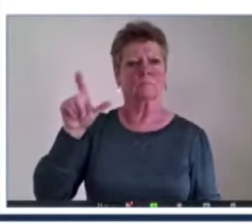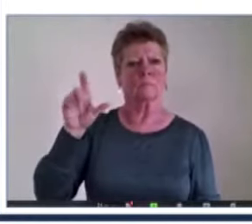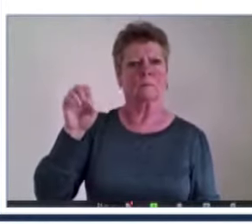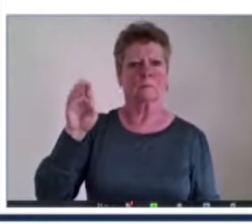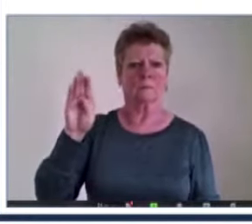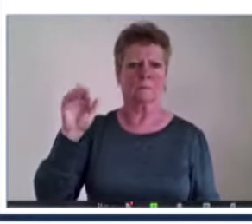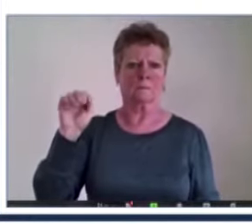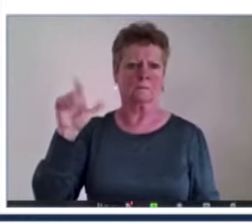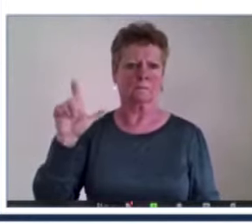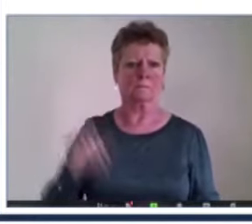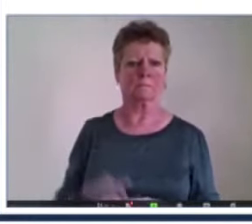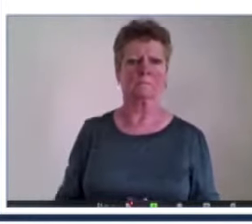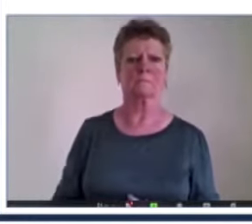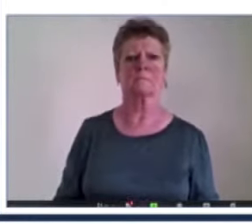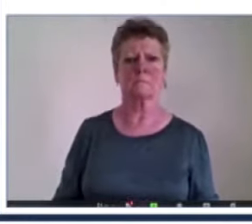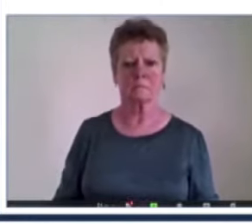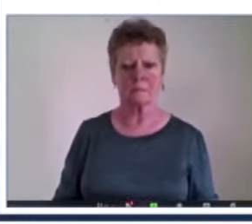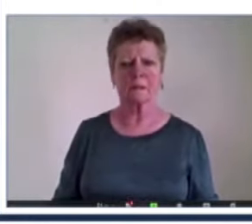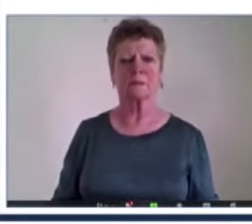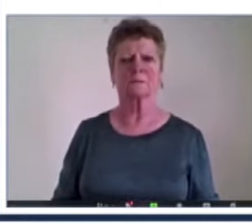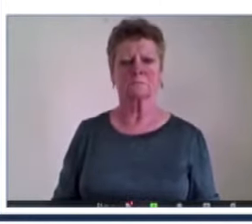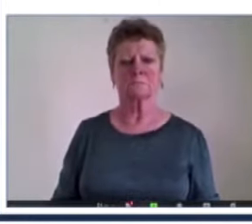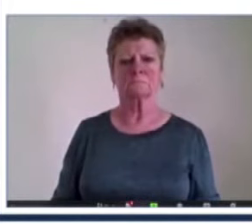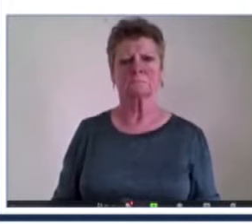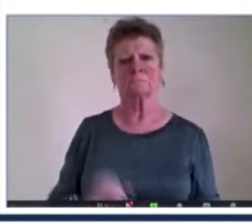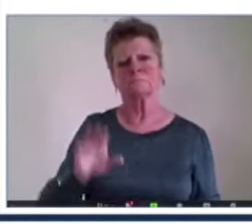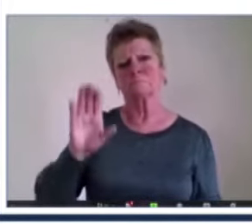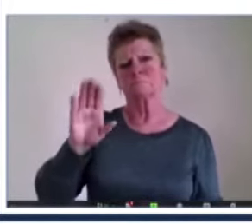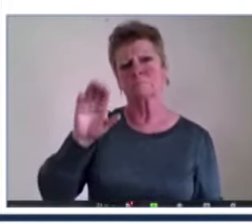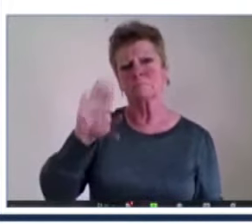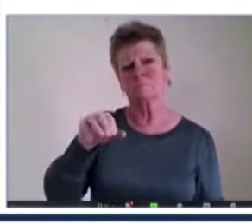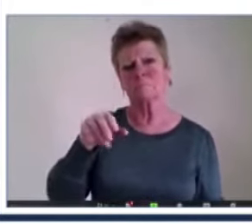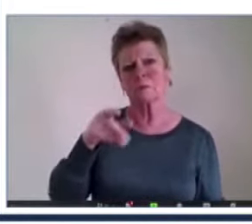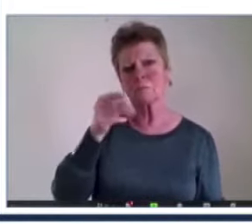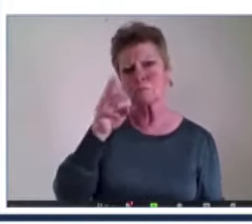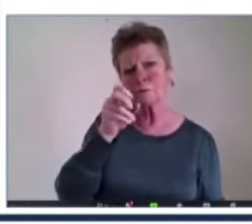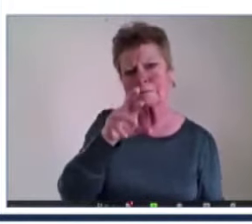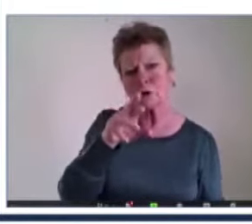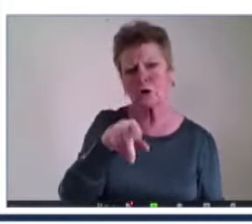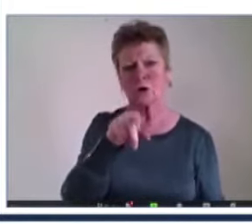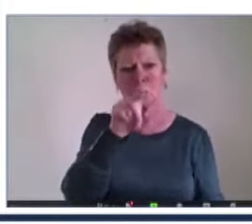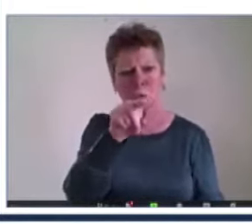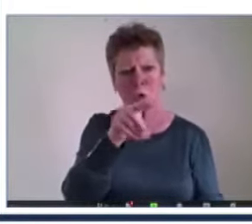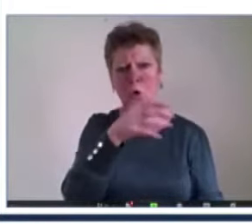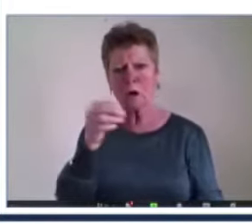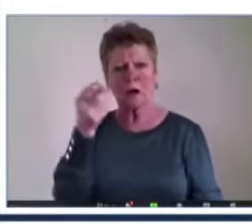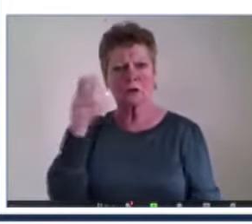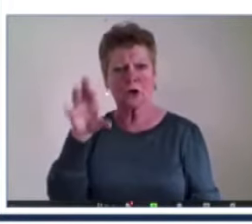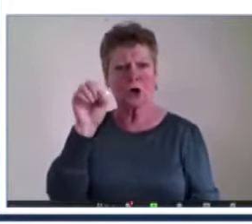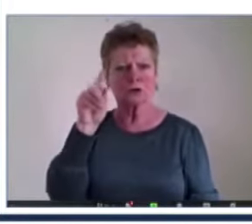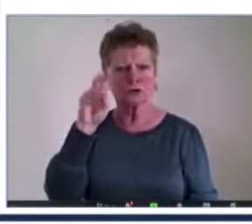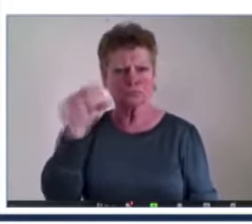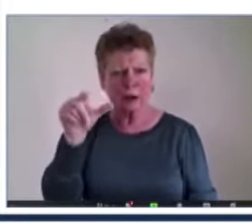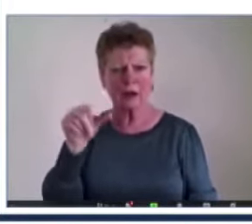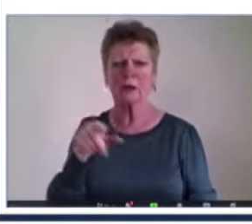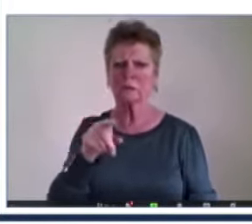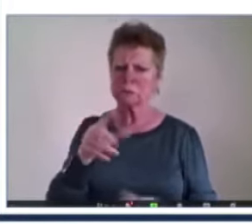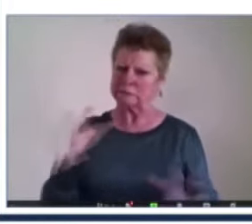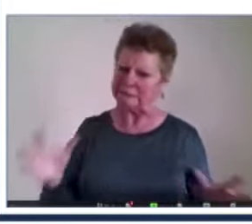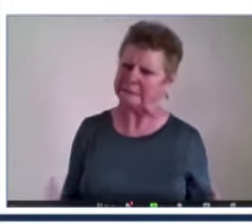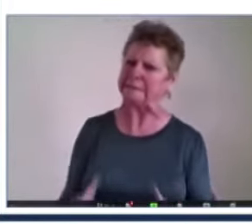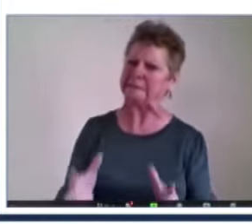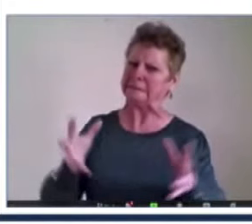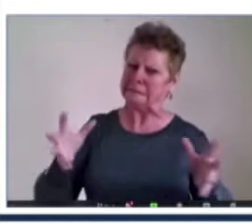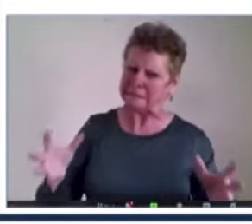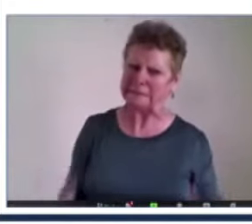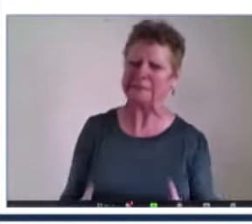Callum. Thanks, Marla. Premier, both you and Dr. Strang are obviously strongly recommending folks